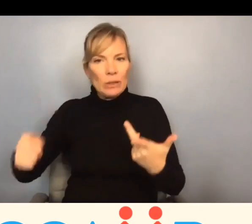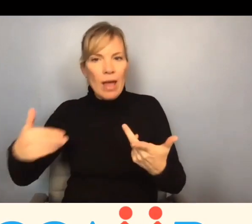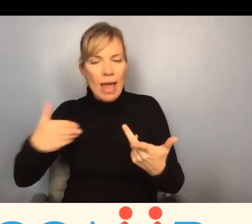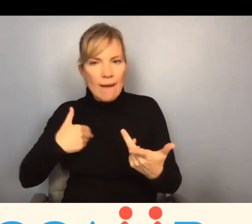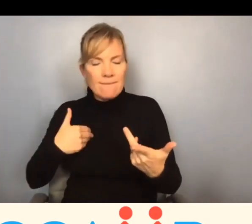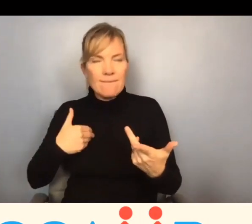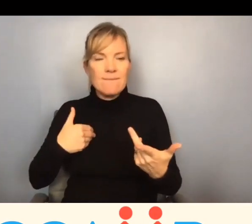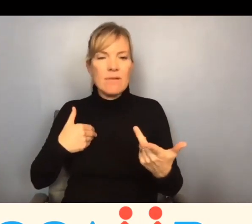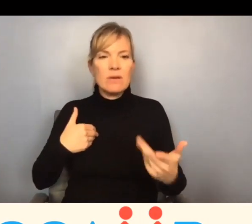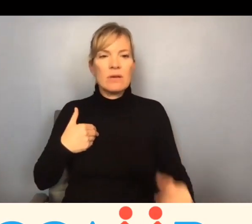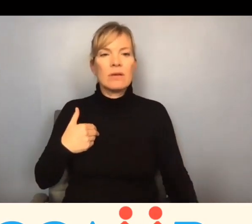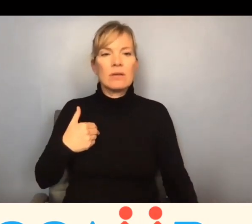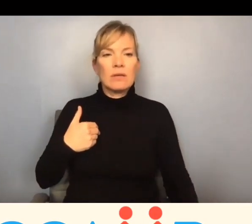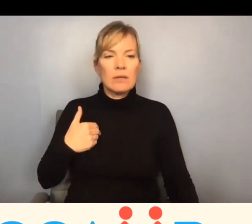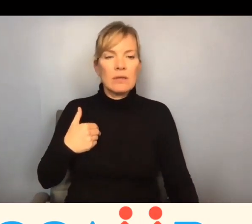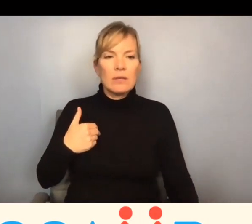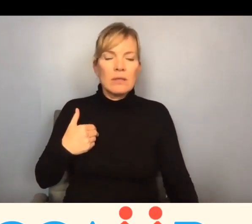their